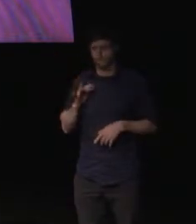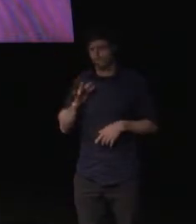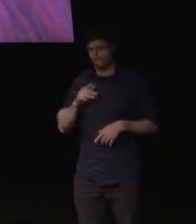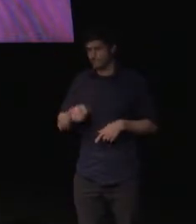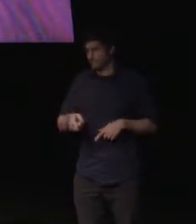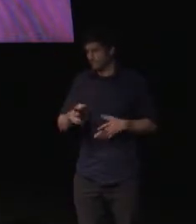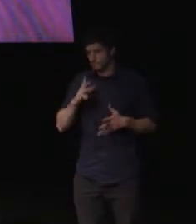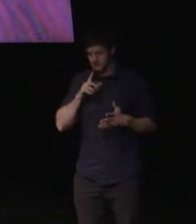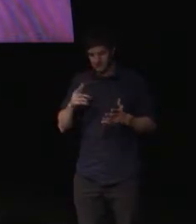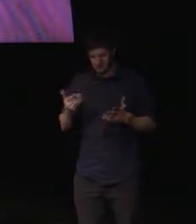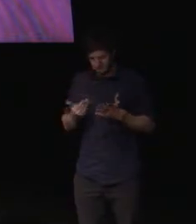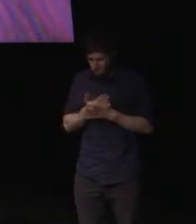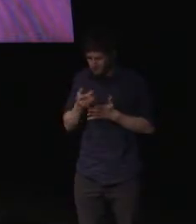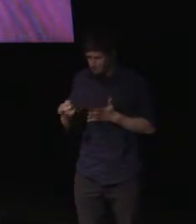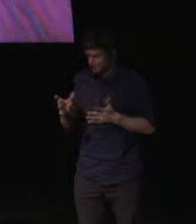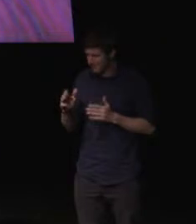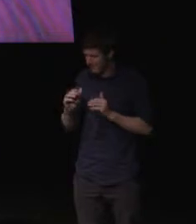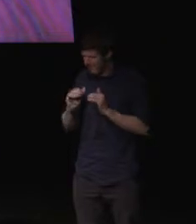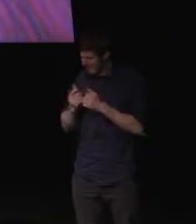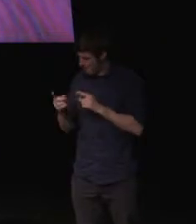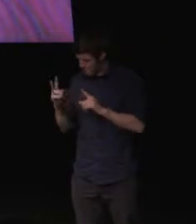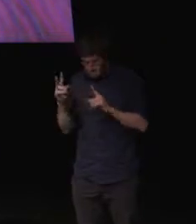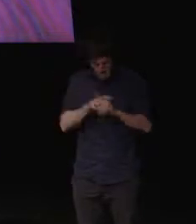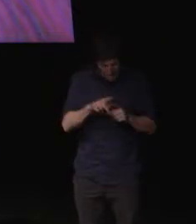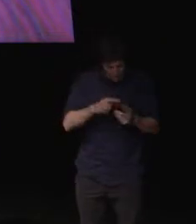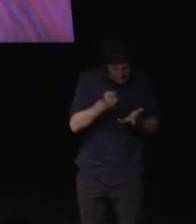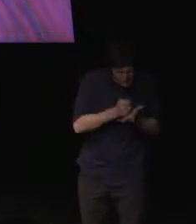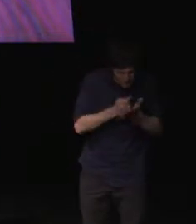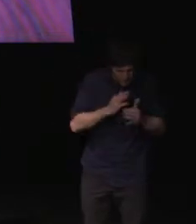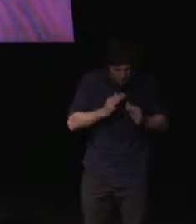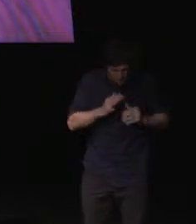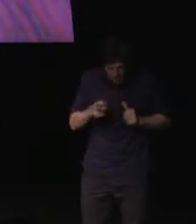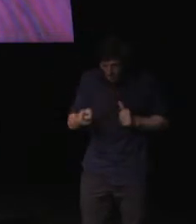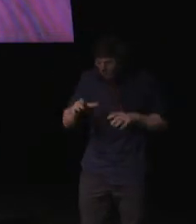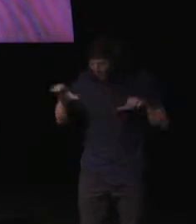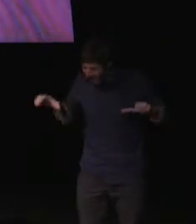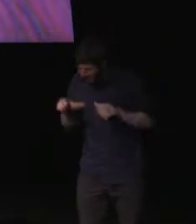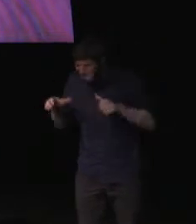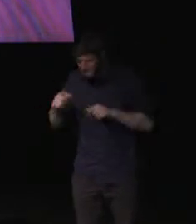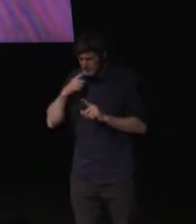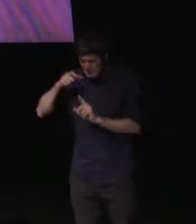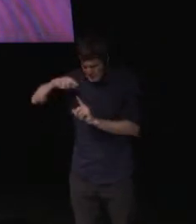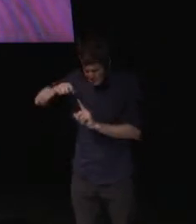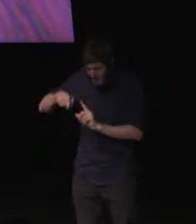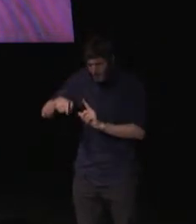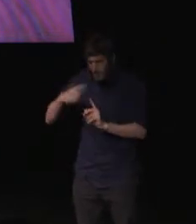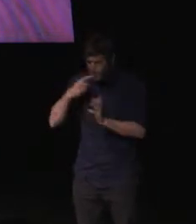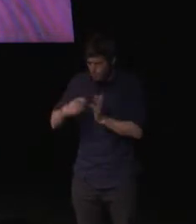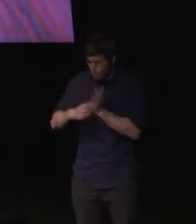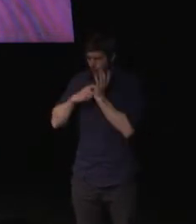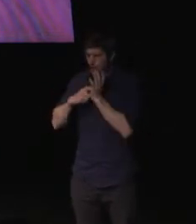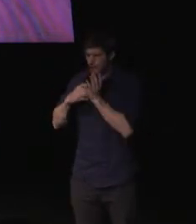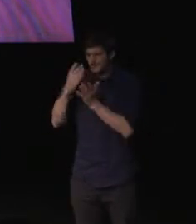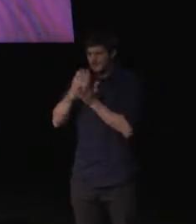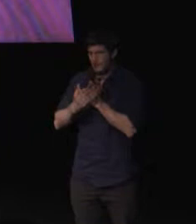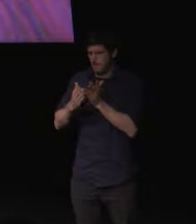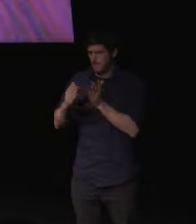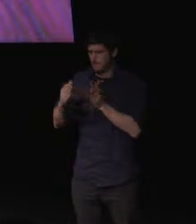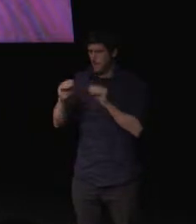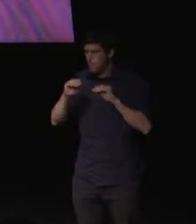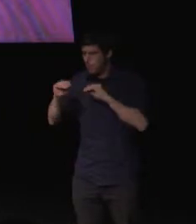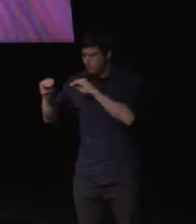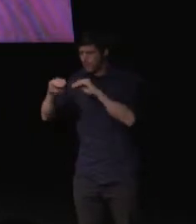using gaming in therapy. It was active, it was stimulating, it required specific movement patterns that were indicated in a lot of upper extremity